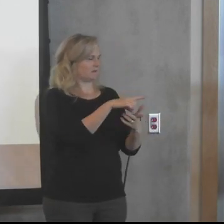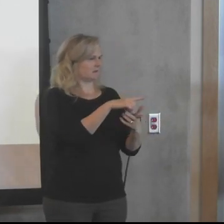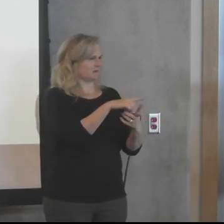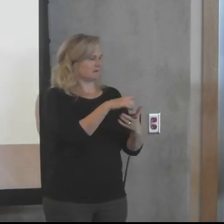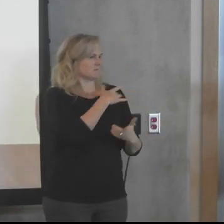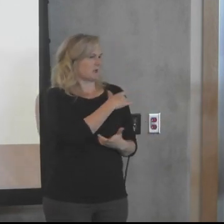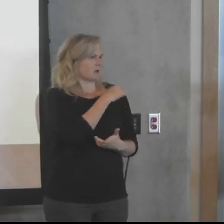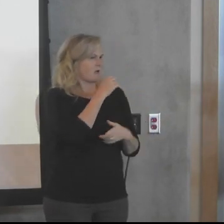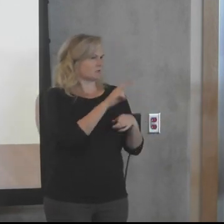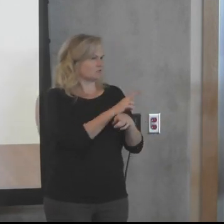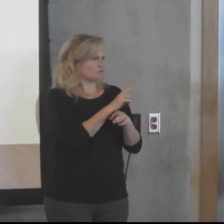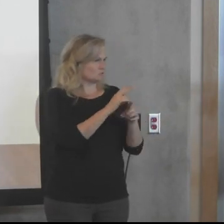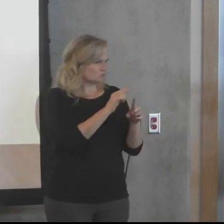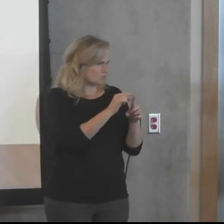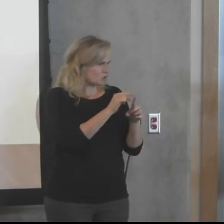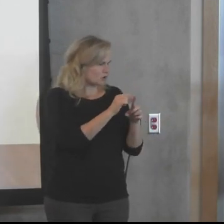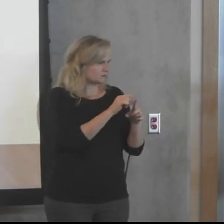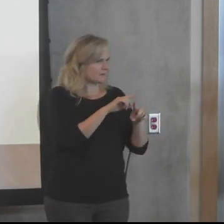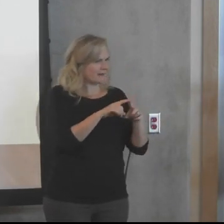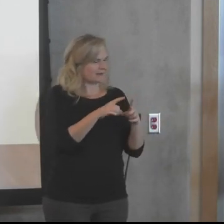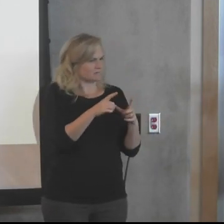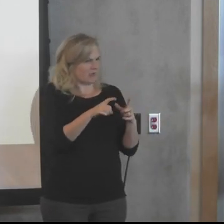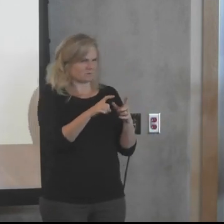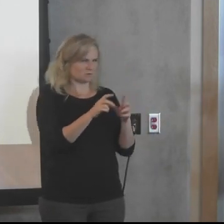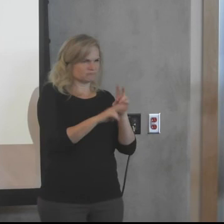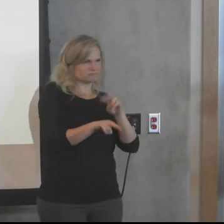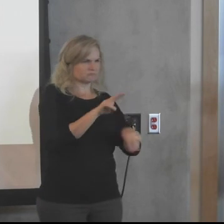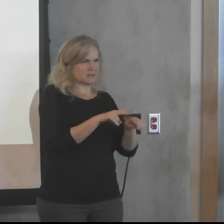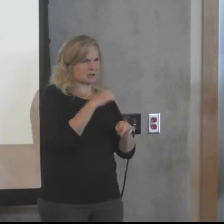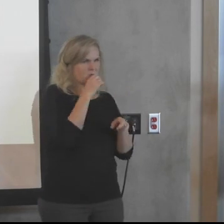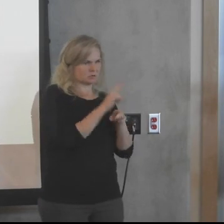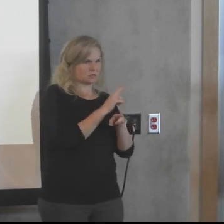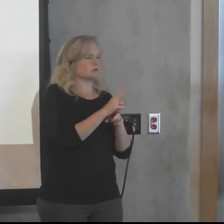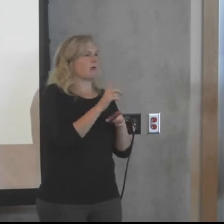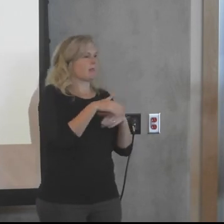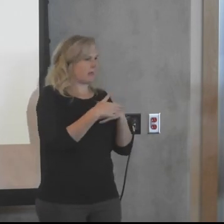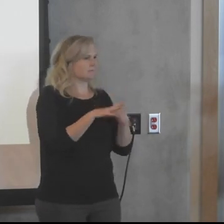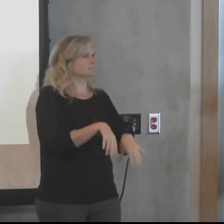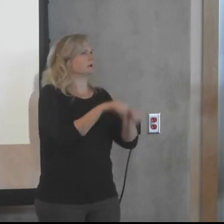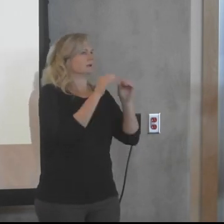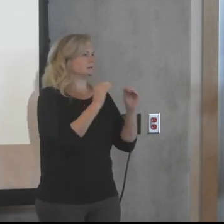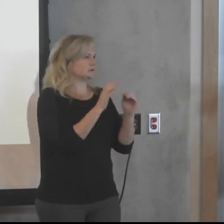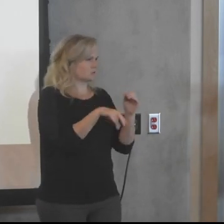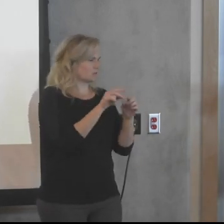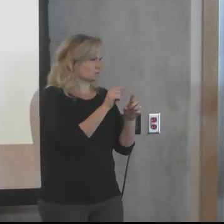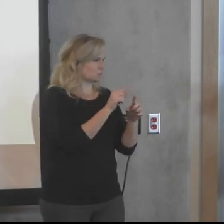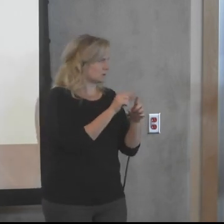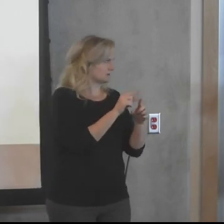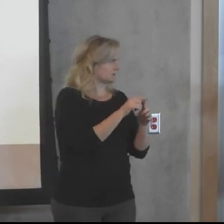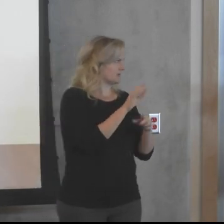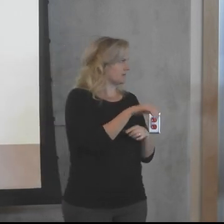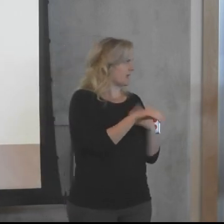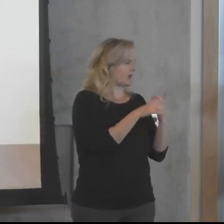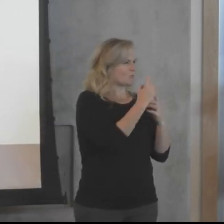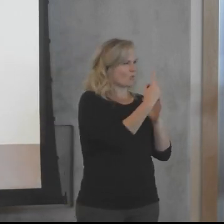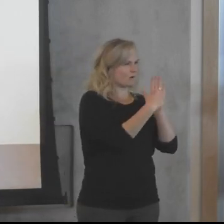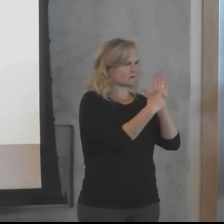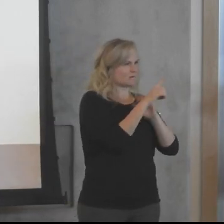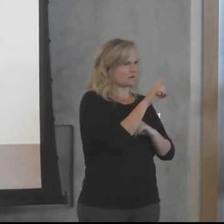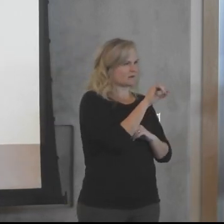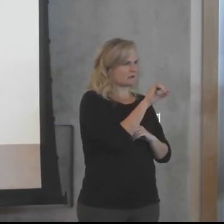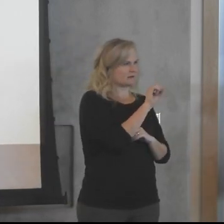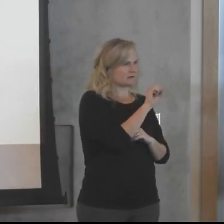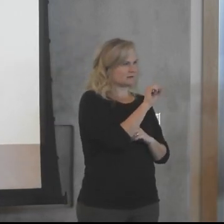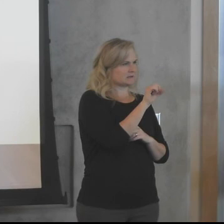every day and teaching it to them. So it would be words like delectable, disgusting, something just one higher than what they might actually